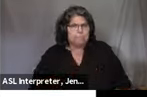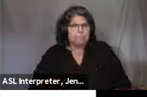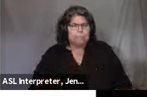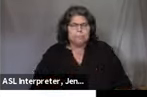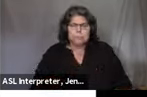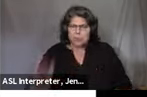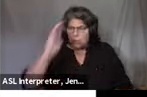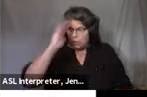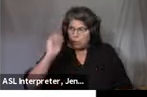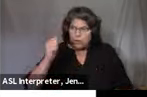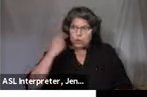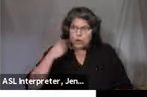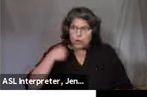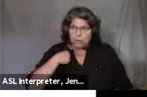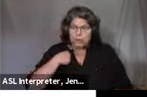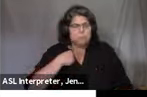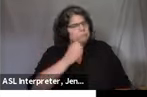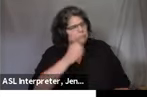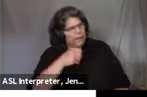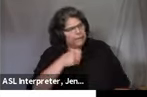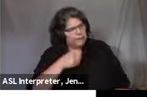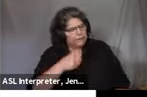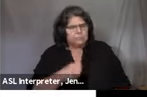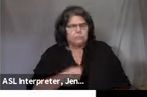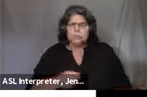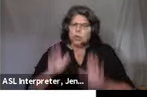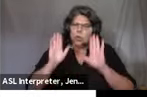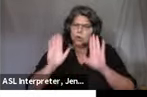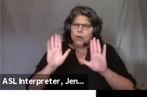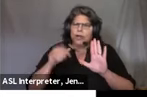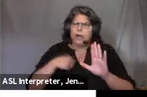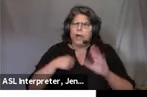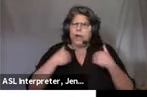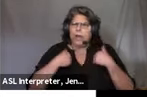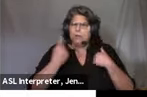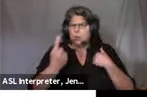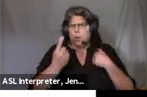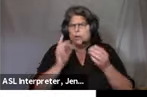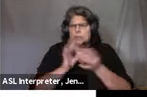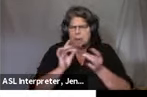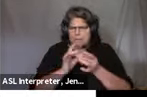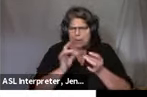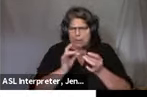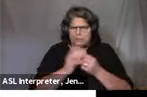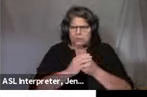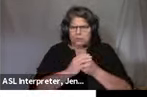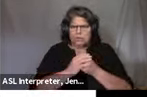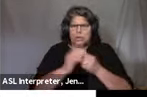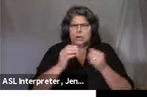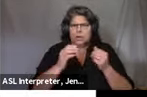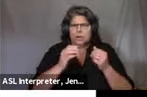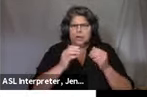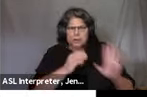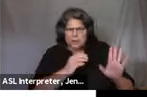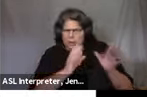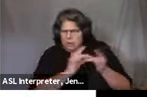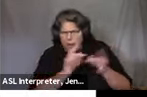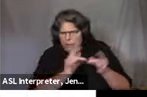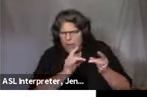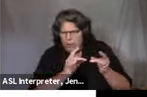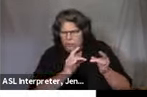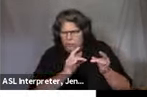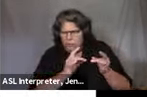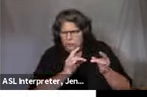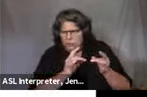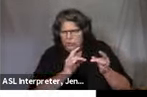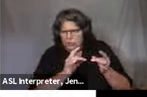Hello, can you hear me? Yes, we can, Derek. Great, I just have one comment. I would like to say— Comment, Derek? Comments